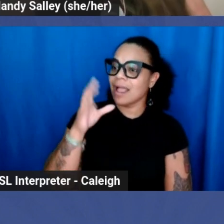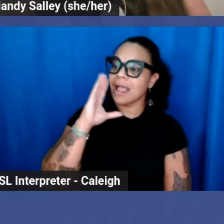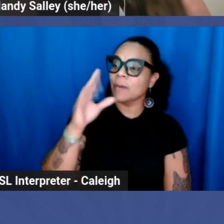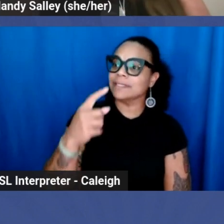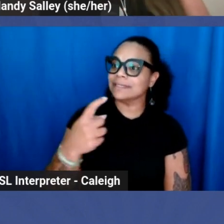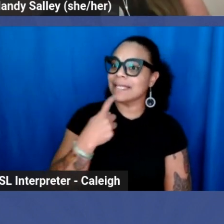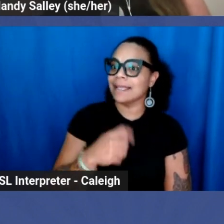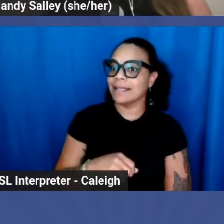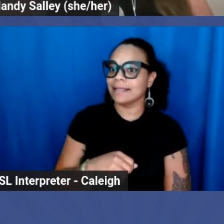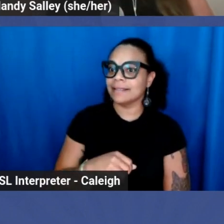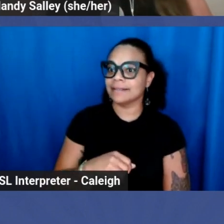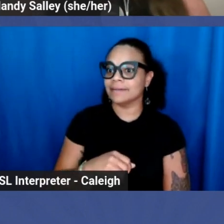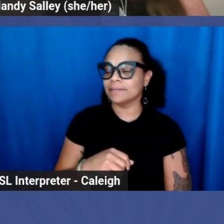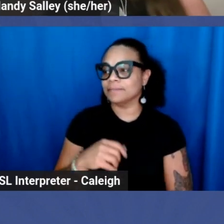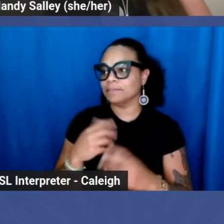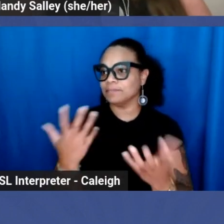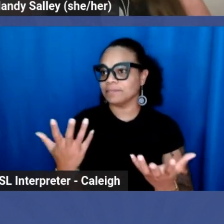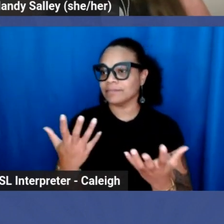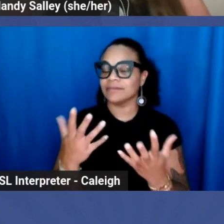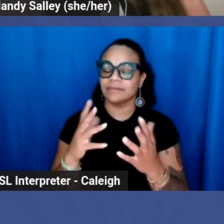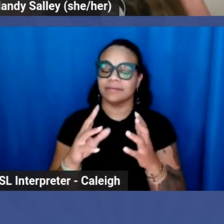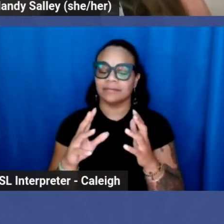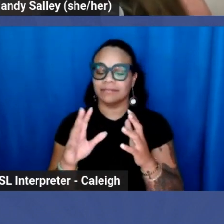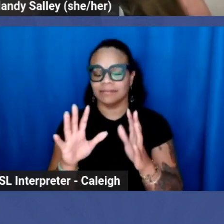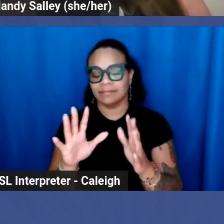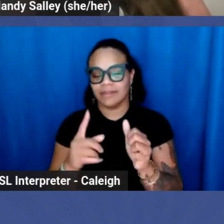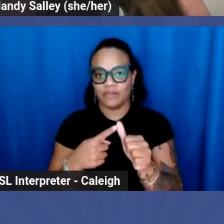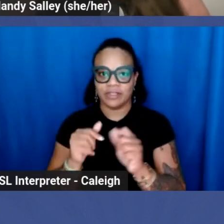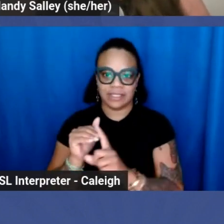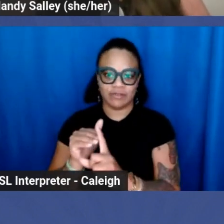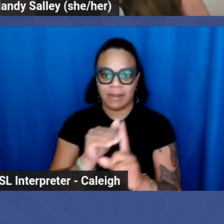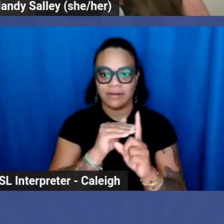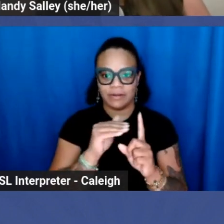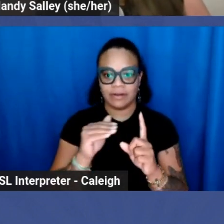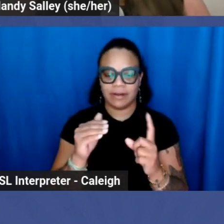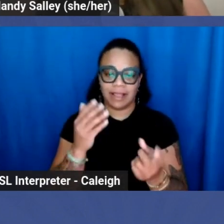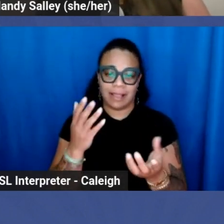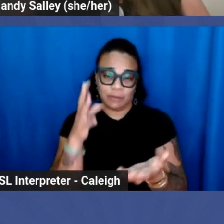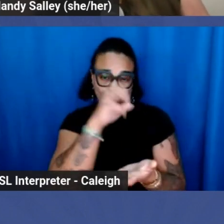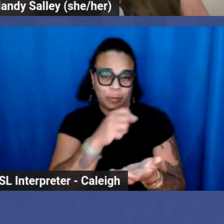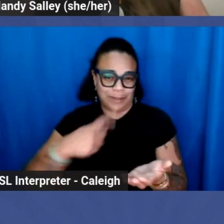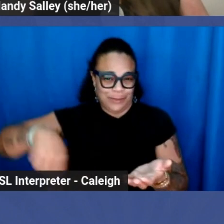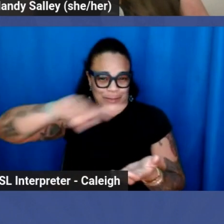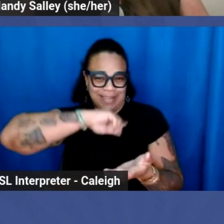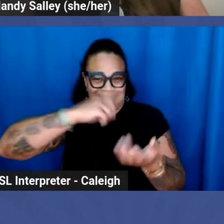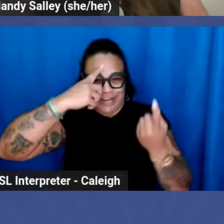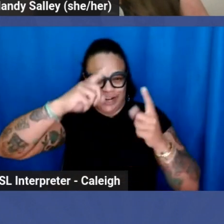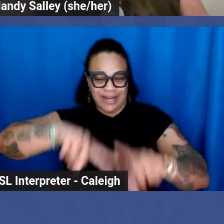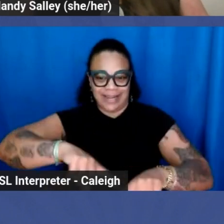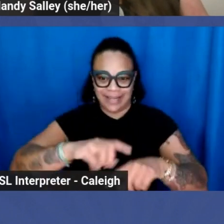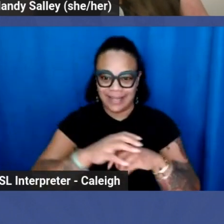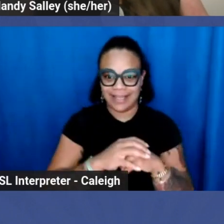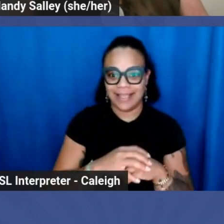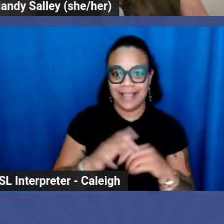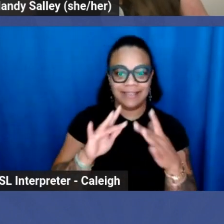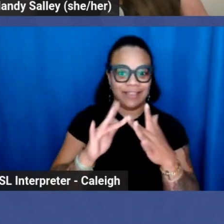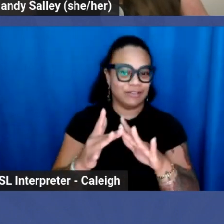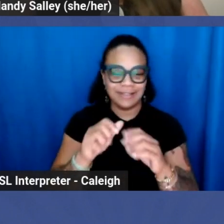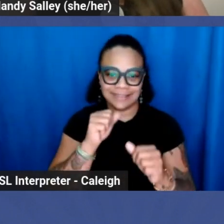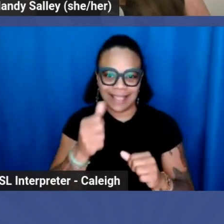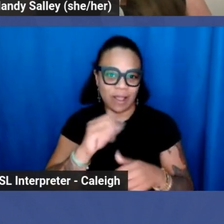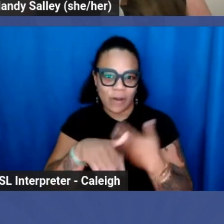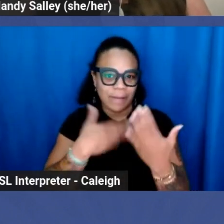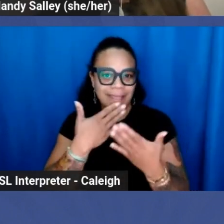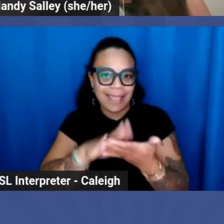that, as just a reminder, I think we probably all agree that, the internet is not all bad. Of course, for example,